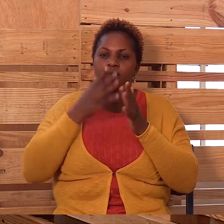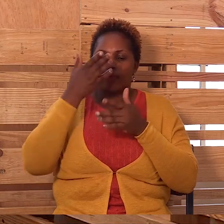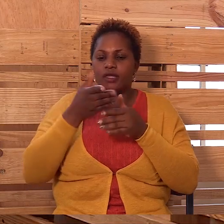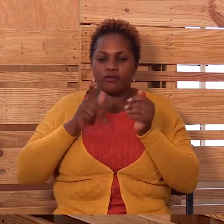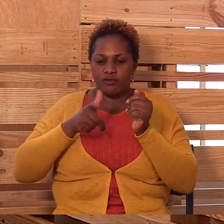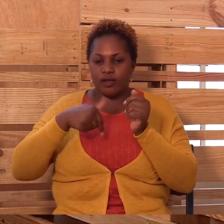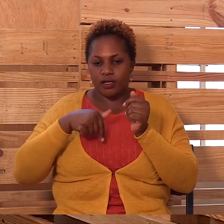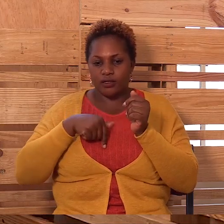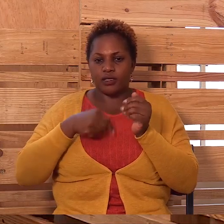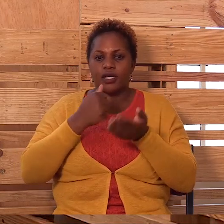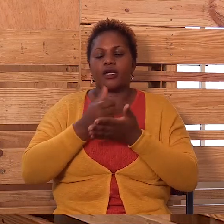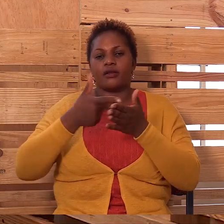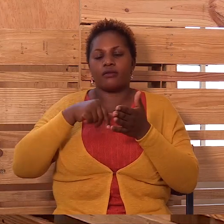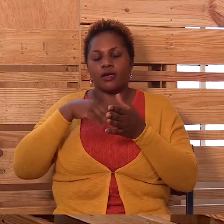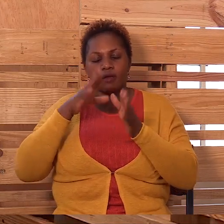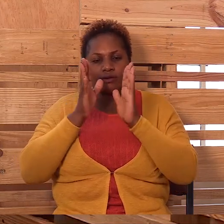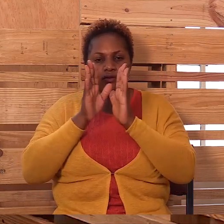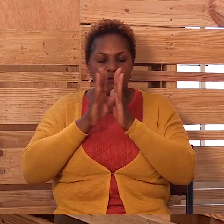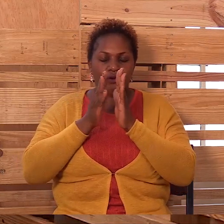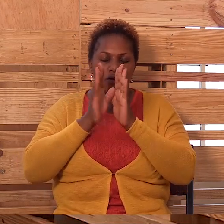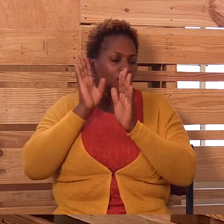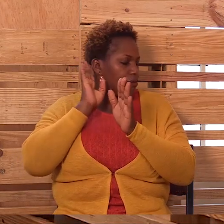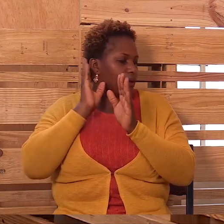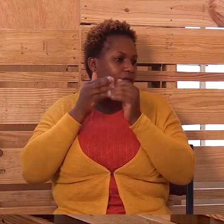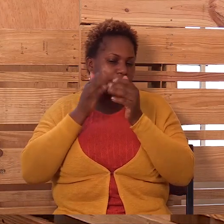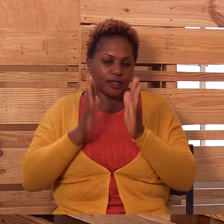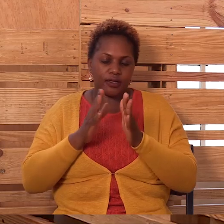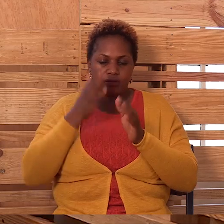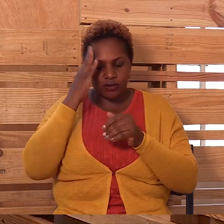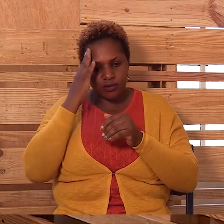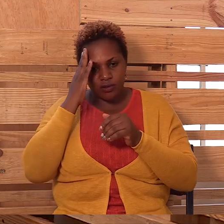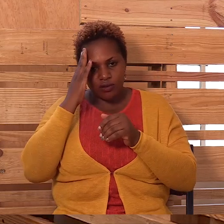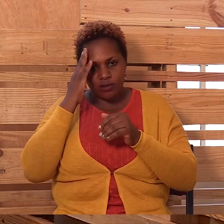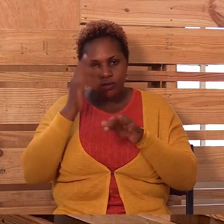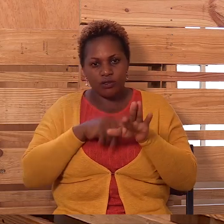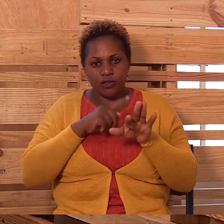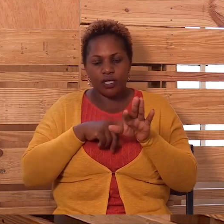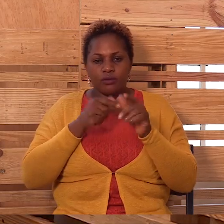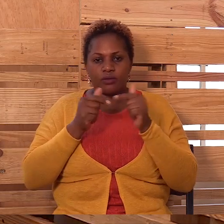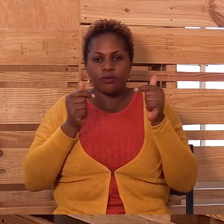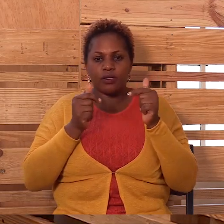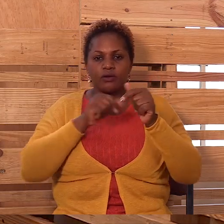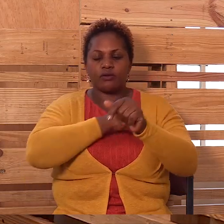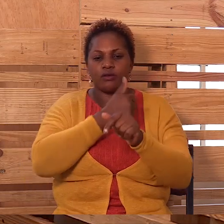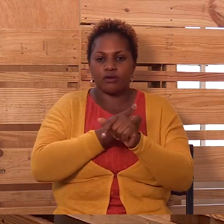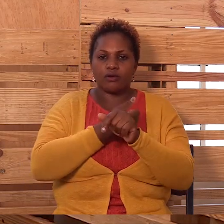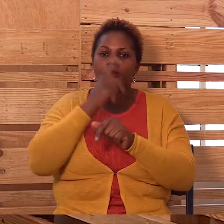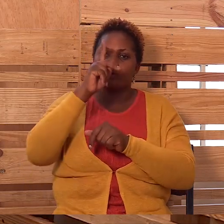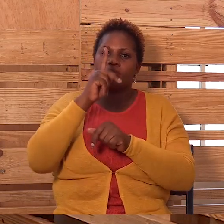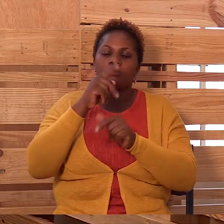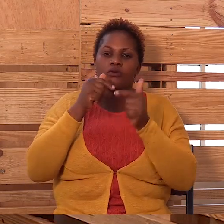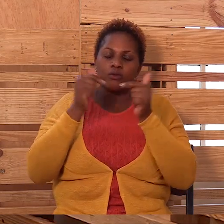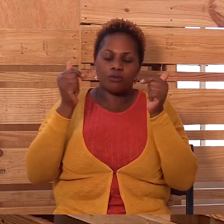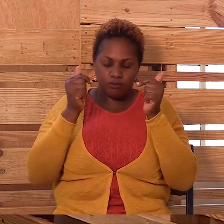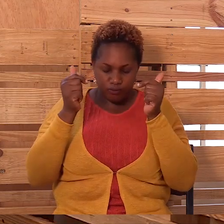leaders to be there for us. Help us to obey the leaders in our lives. Help us to know that when we oppose authority,